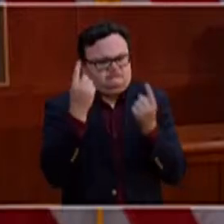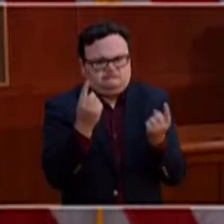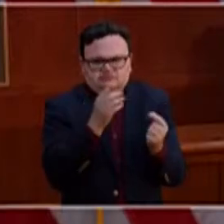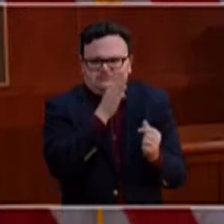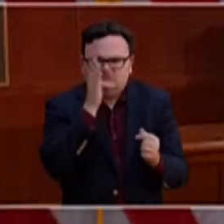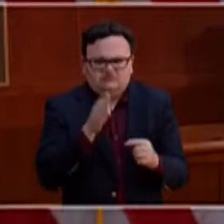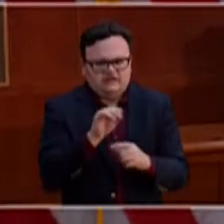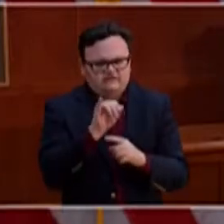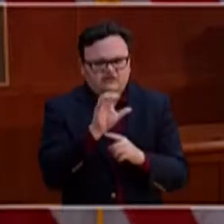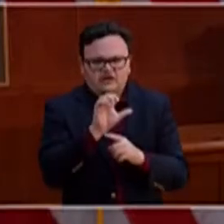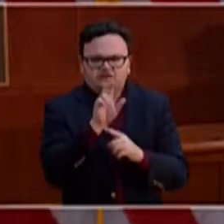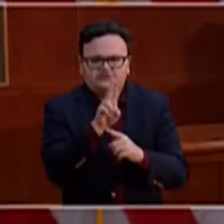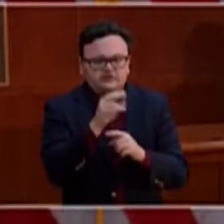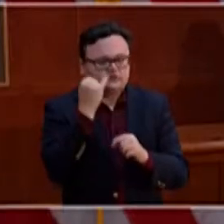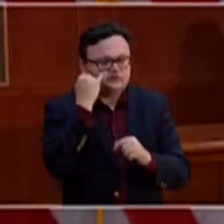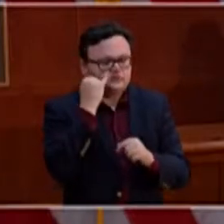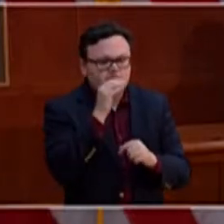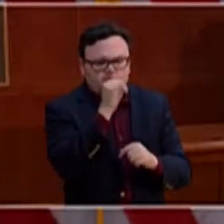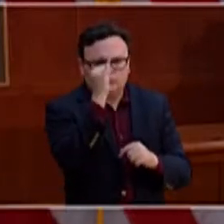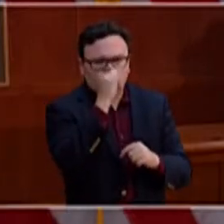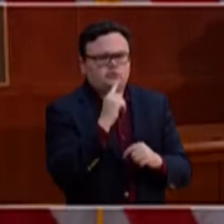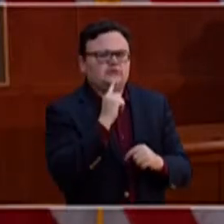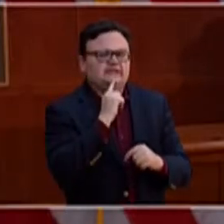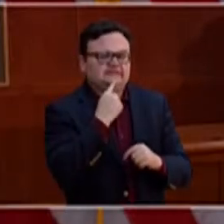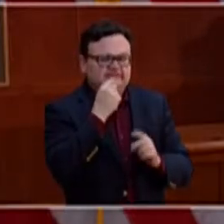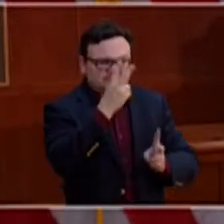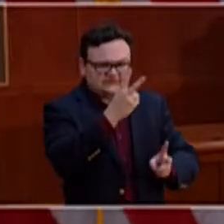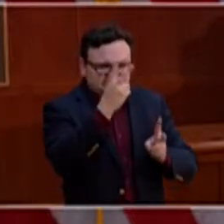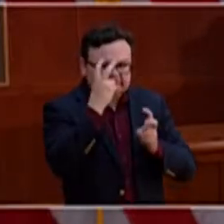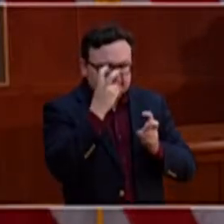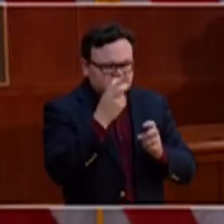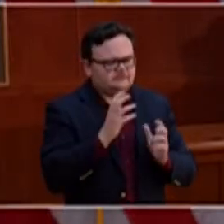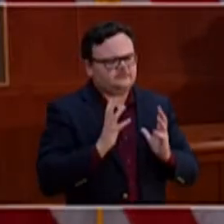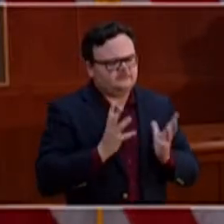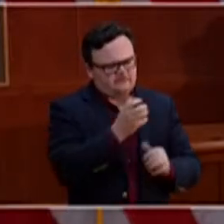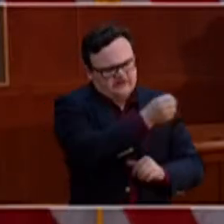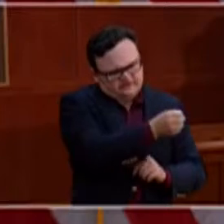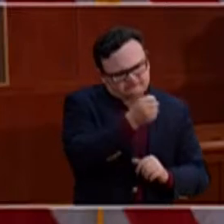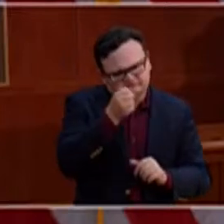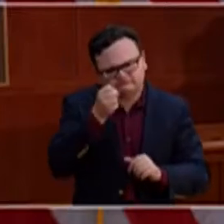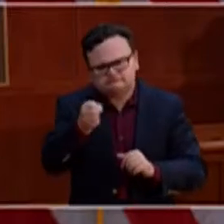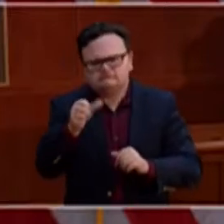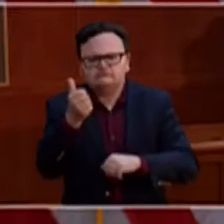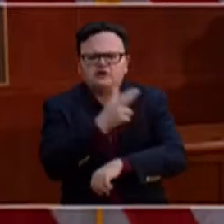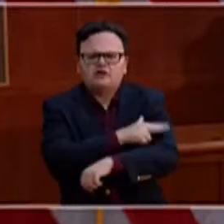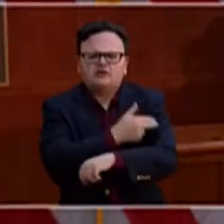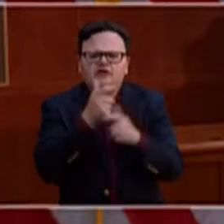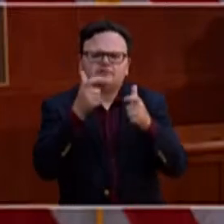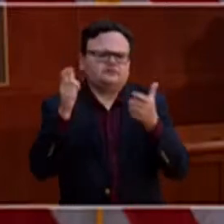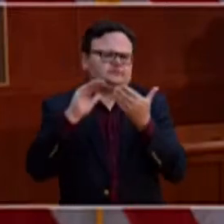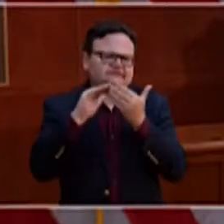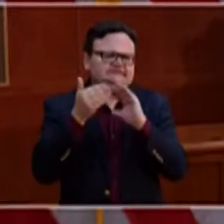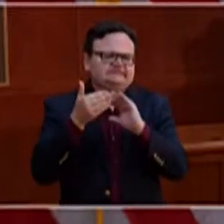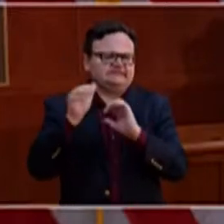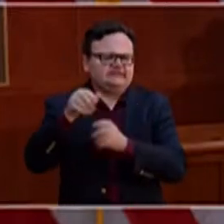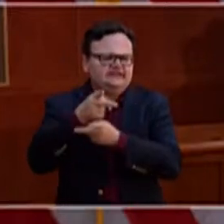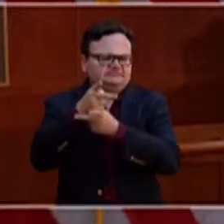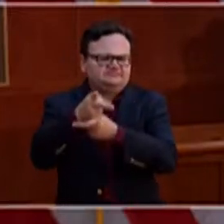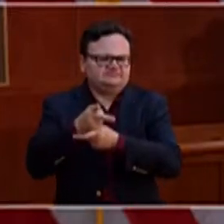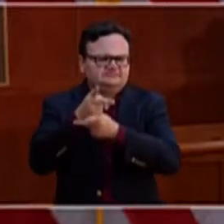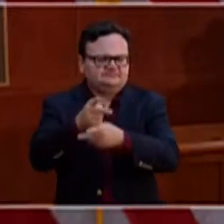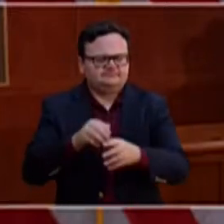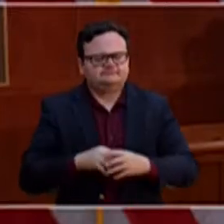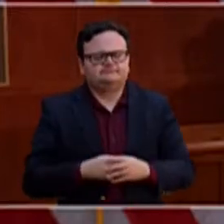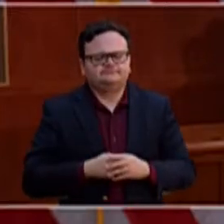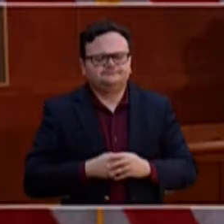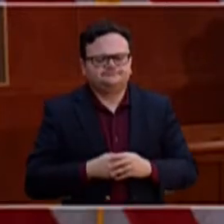there is a need for that level of care, then the patients are sent to areas that are a little bit more populated that have that. Also, we have